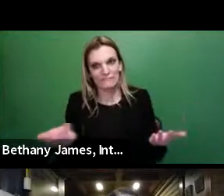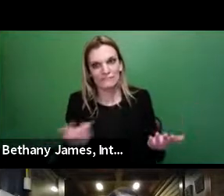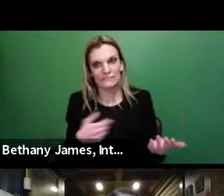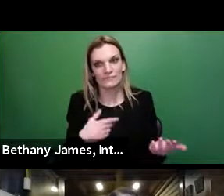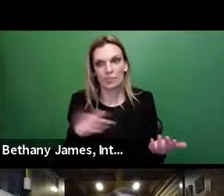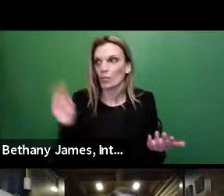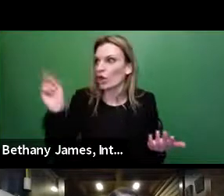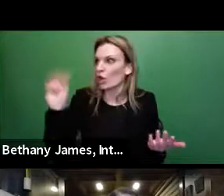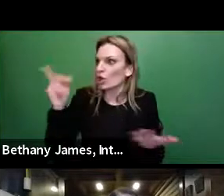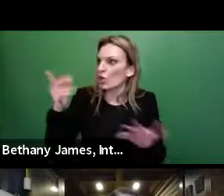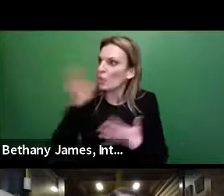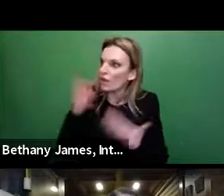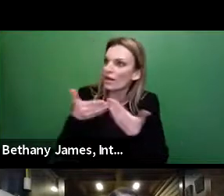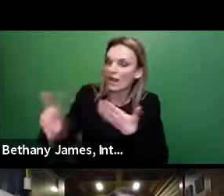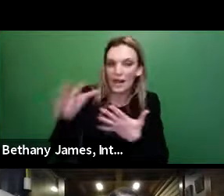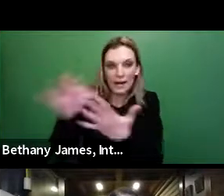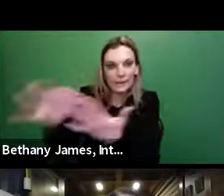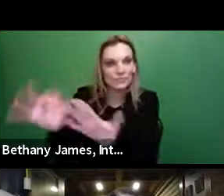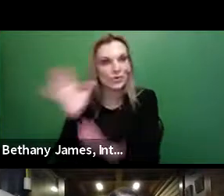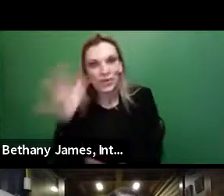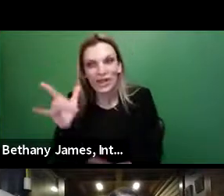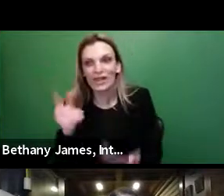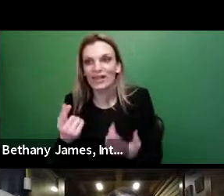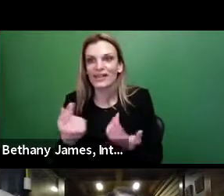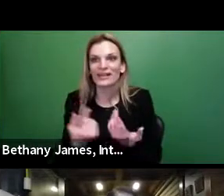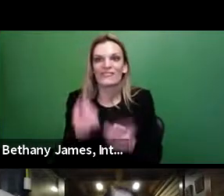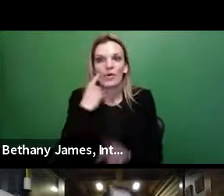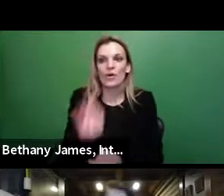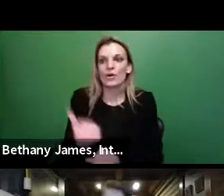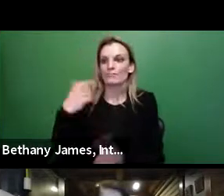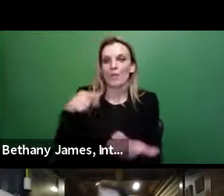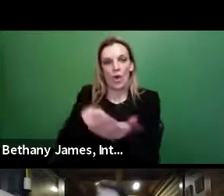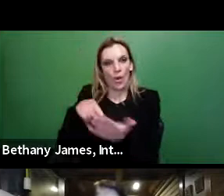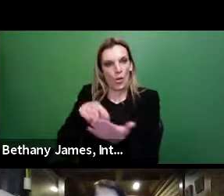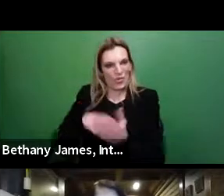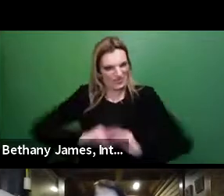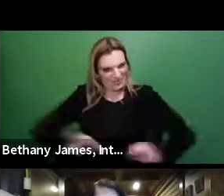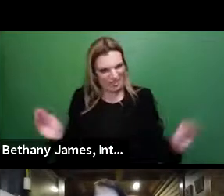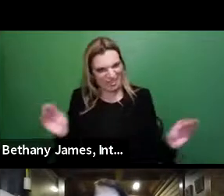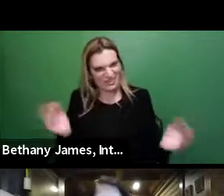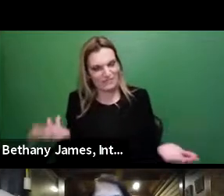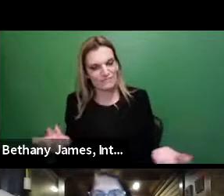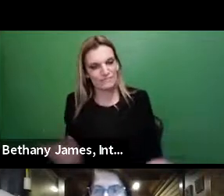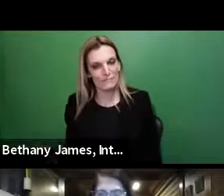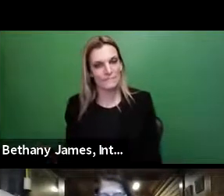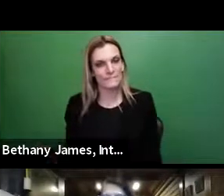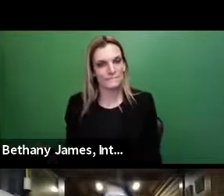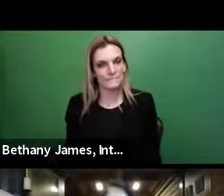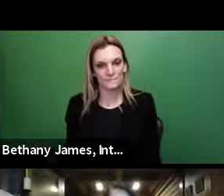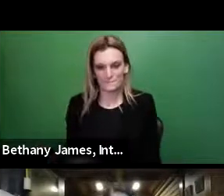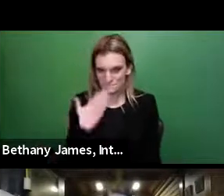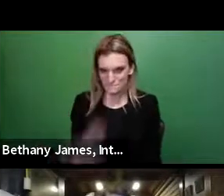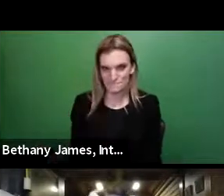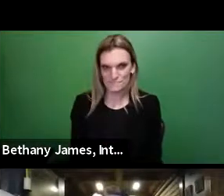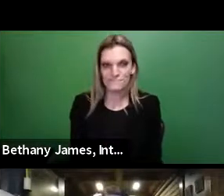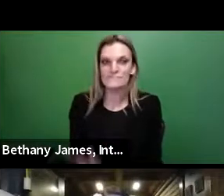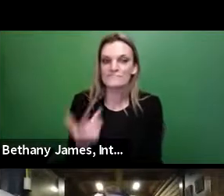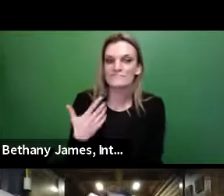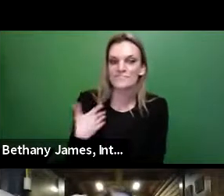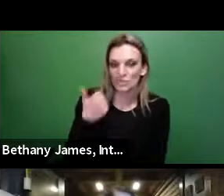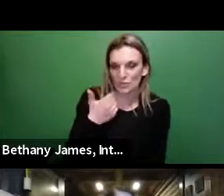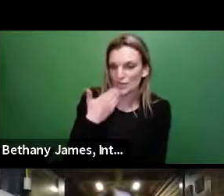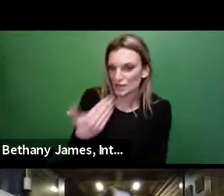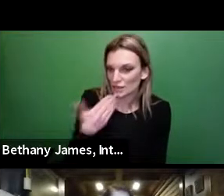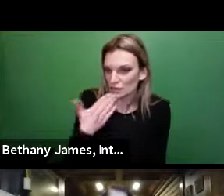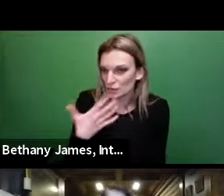anything happening where anything will be retro for them. Thank you, Madam Chair. Thank you.